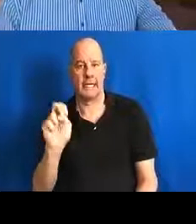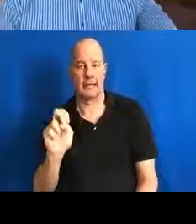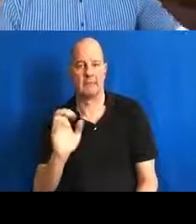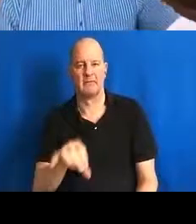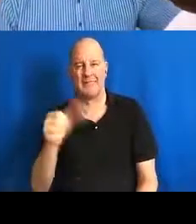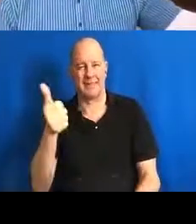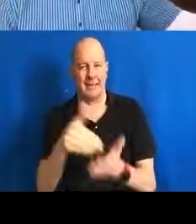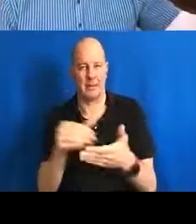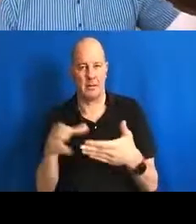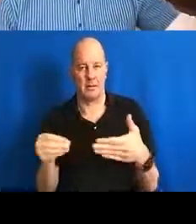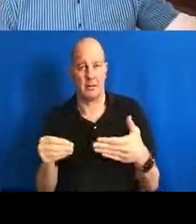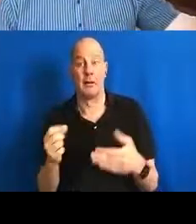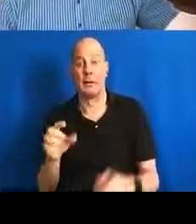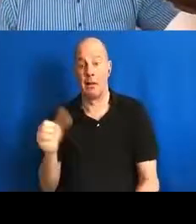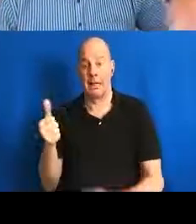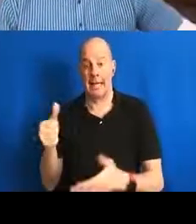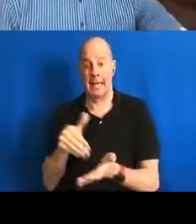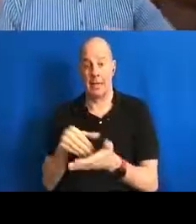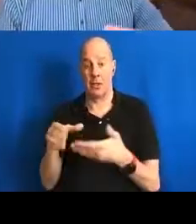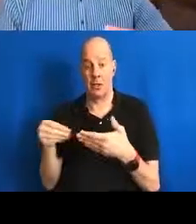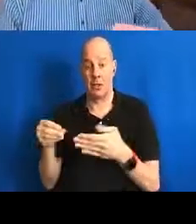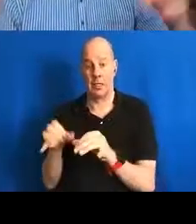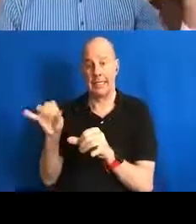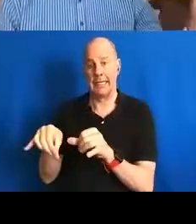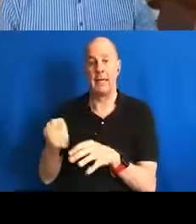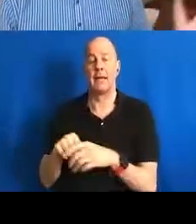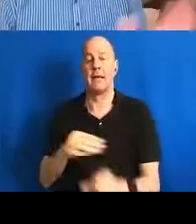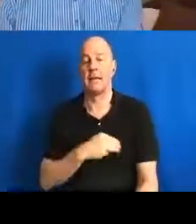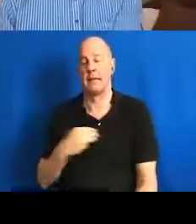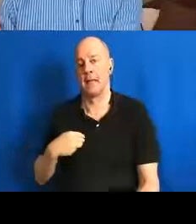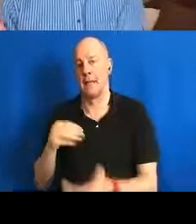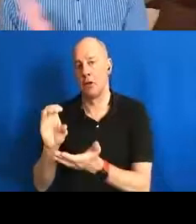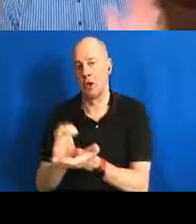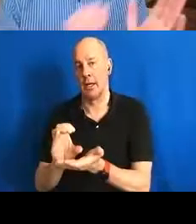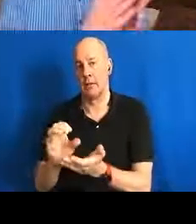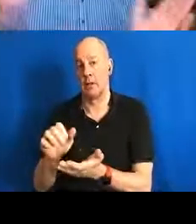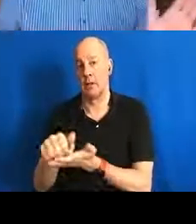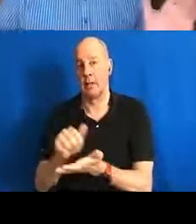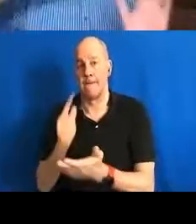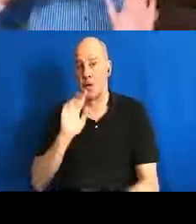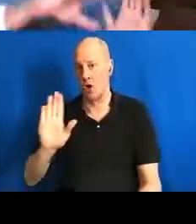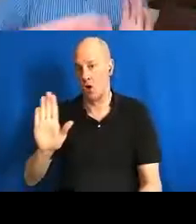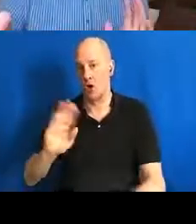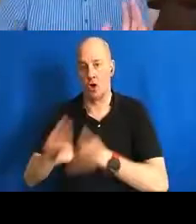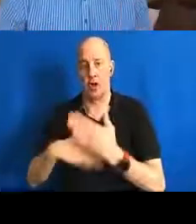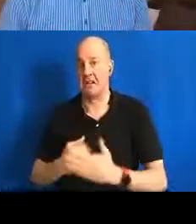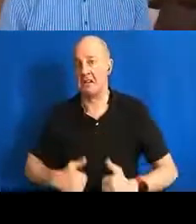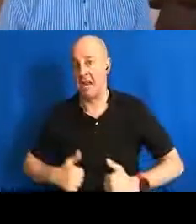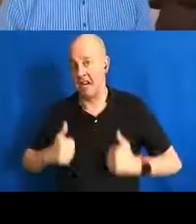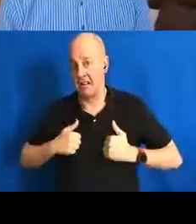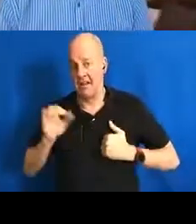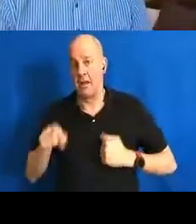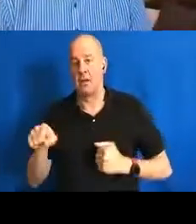in Alexis's member capital account for her entire life that she's a member